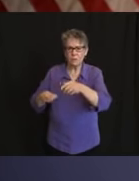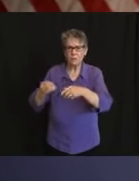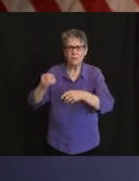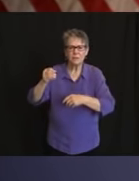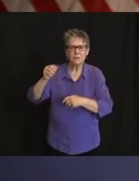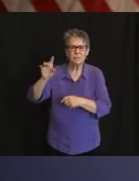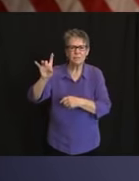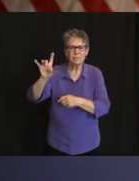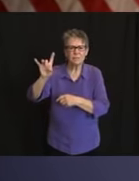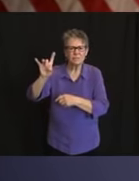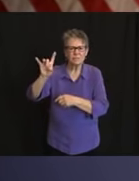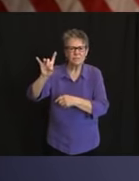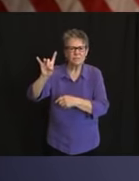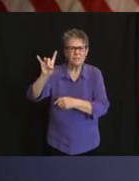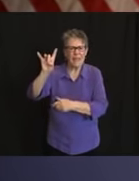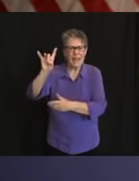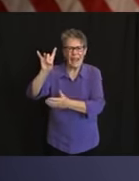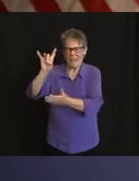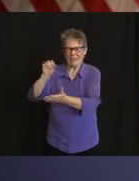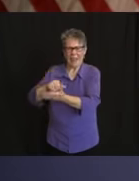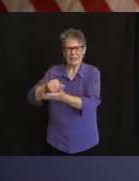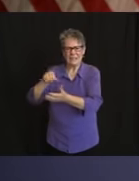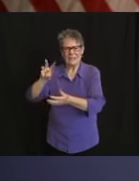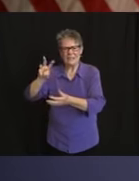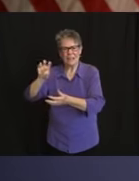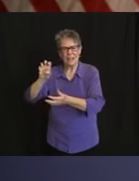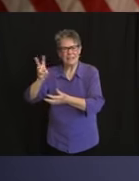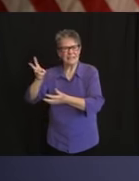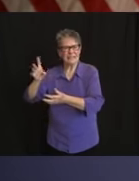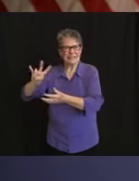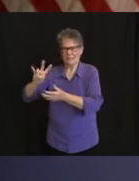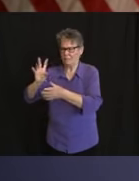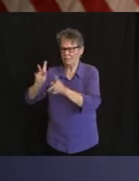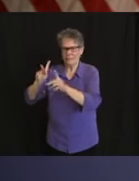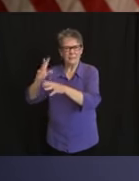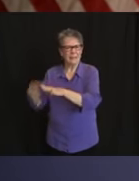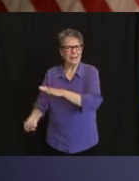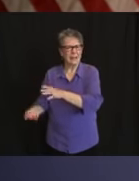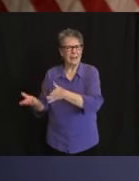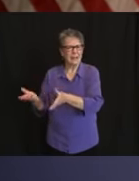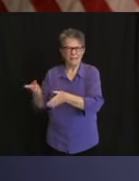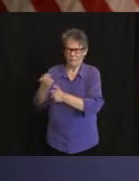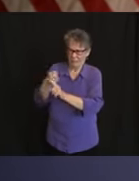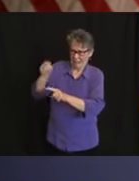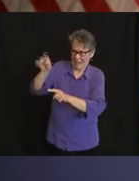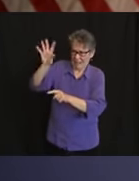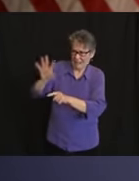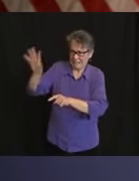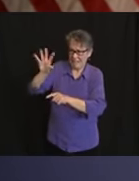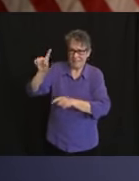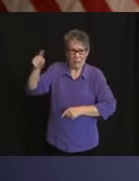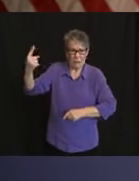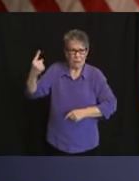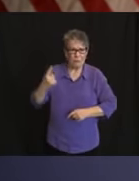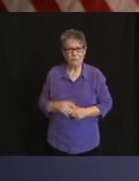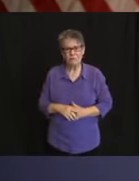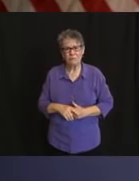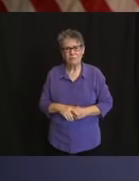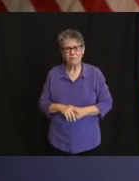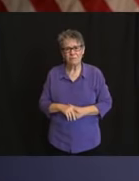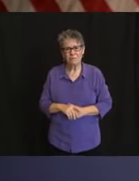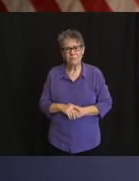the toll. And by the way, Essex literally has now barely, and just today, eclipsed Bergen's toll. So you'd say